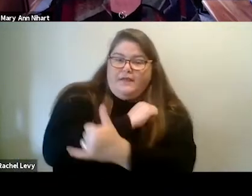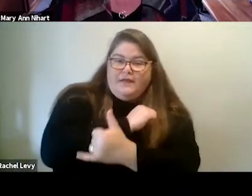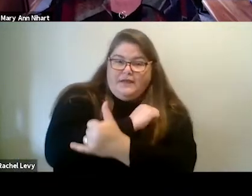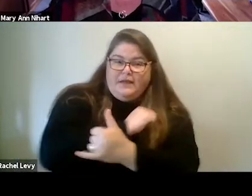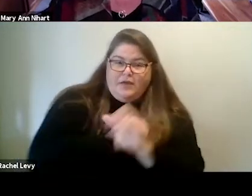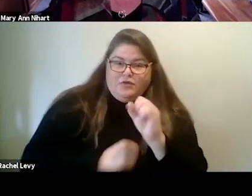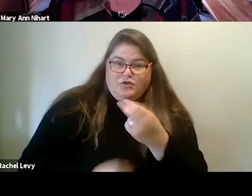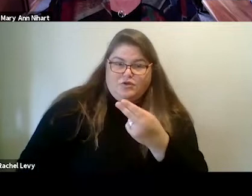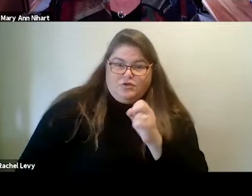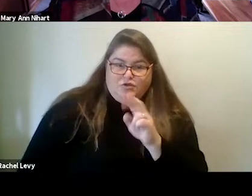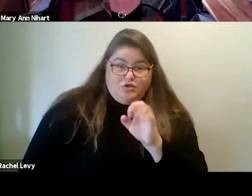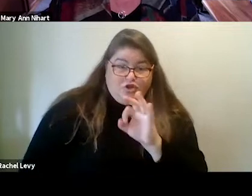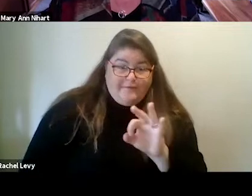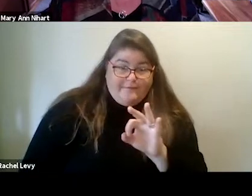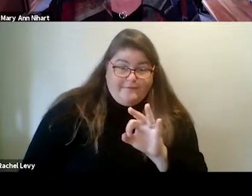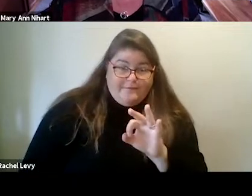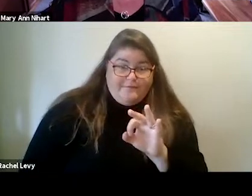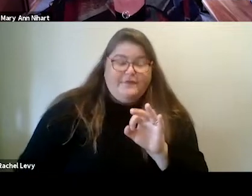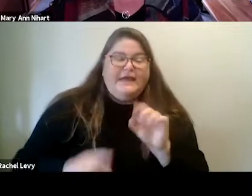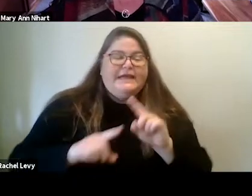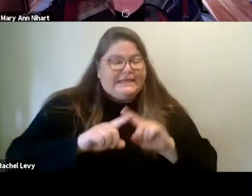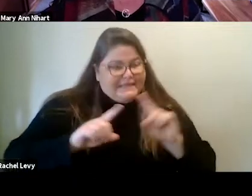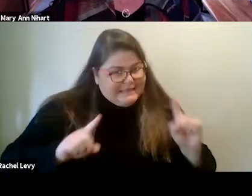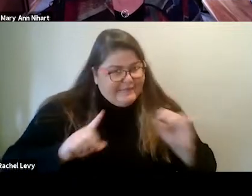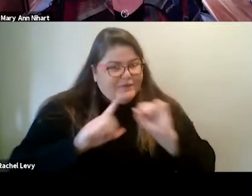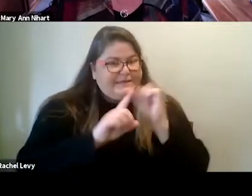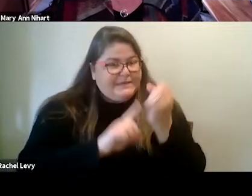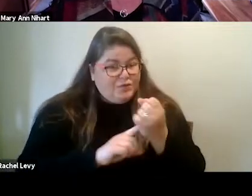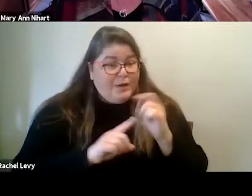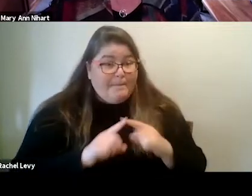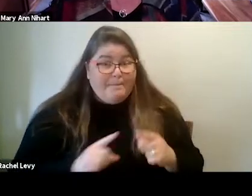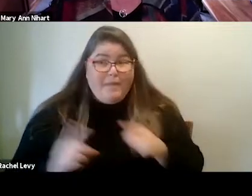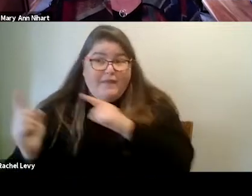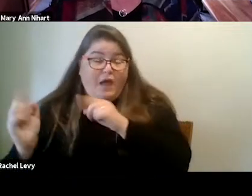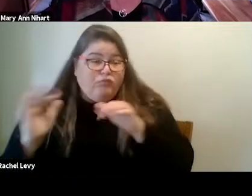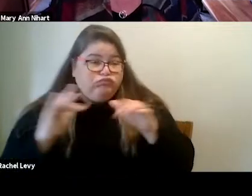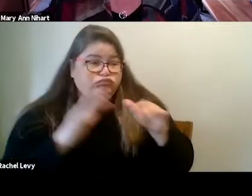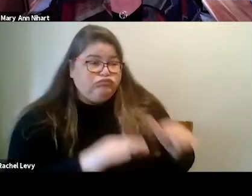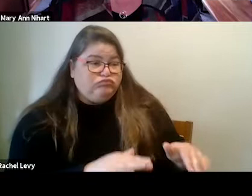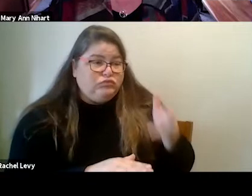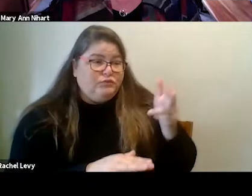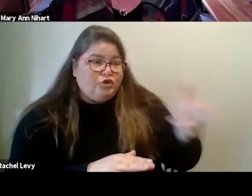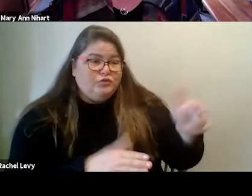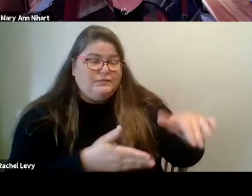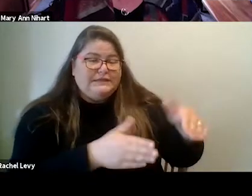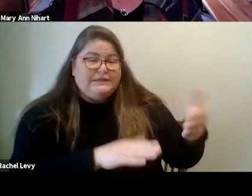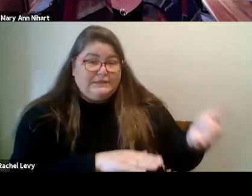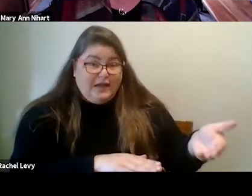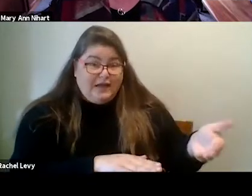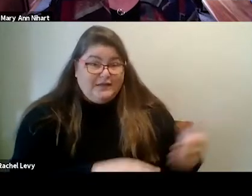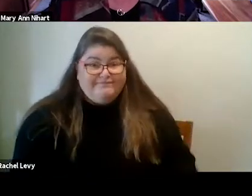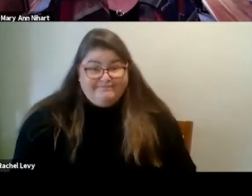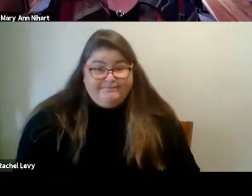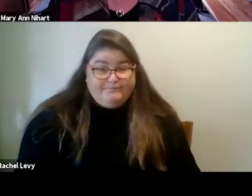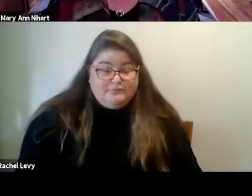situation, but ended up with her death as well. 2 coastal communities inside of